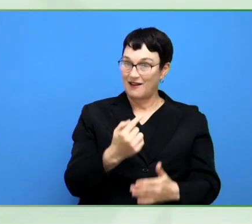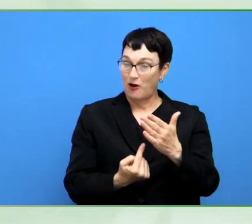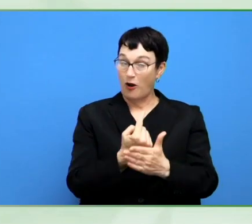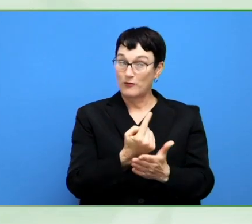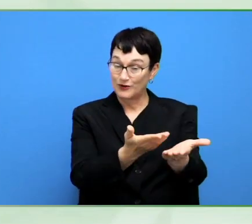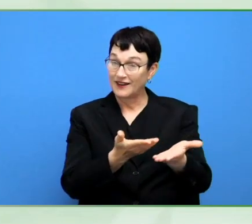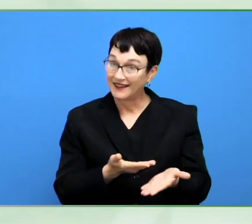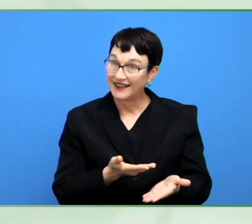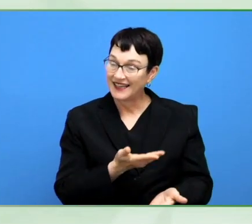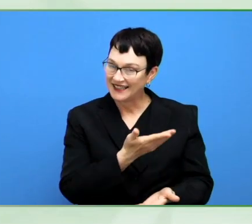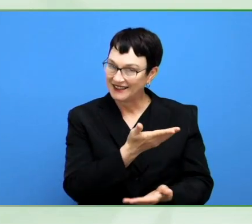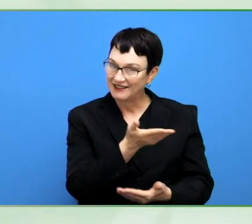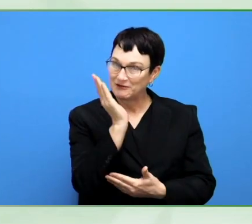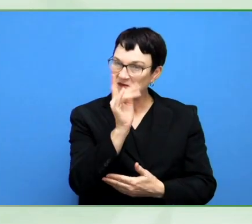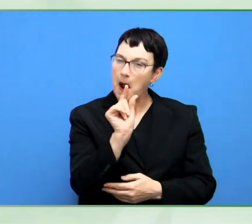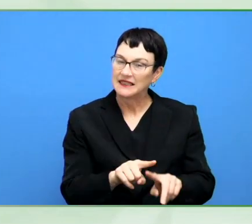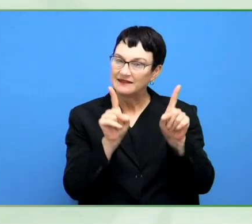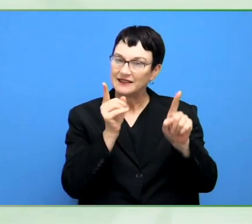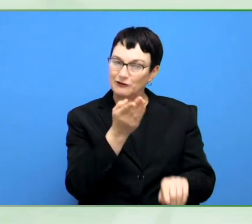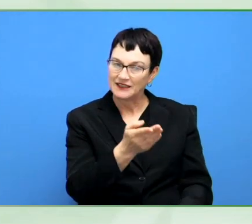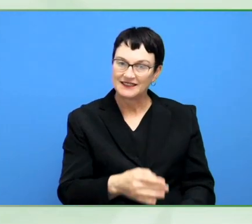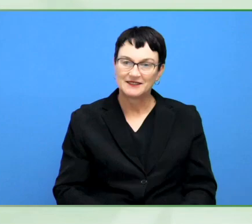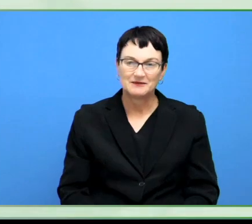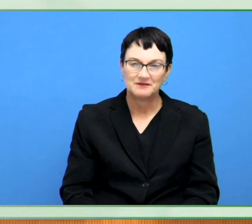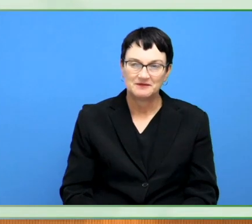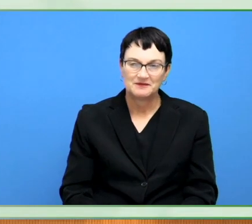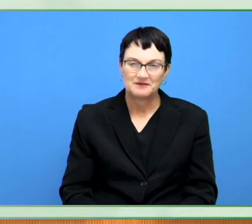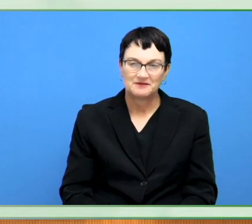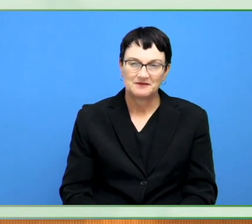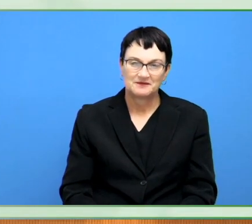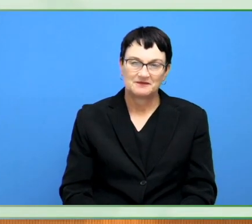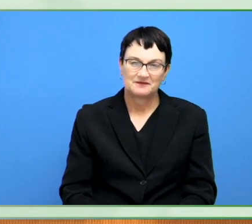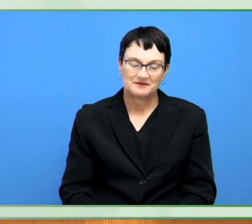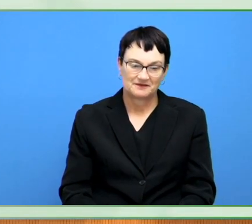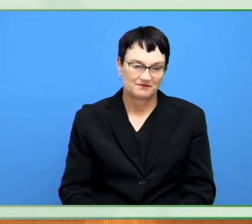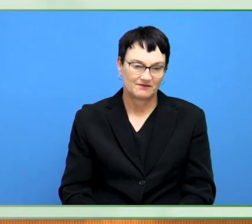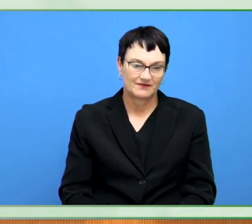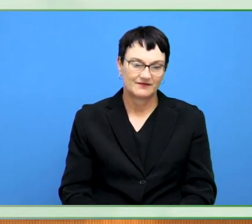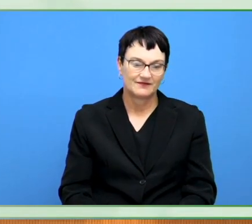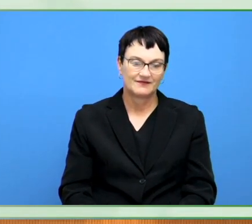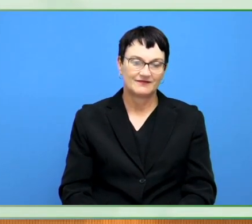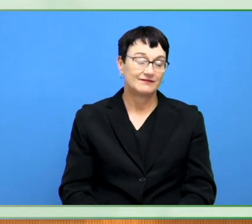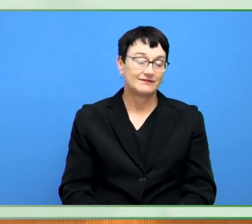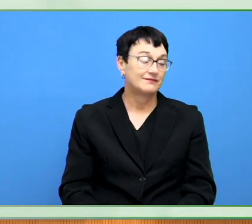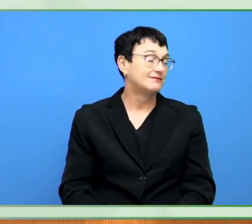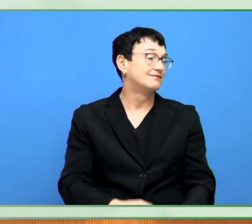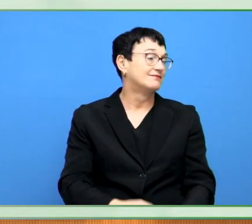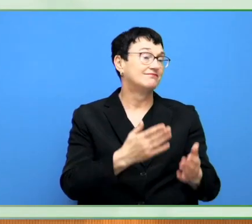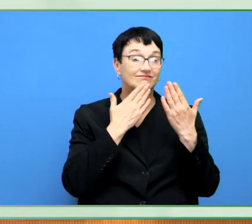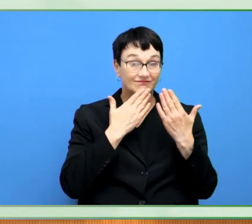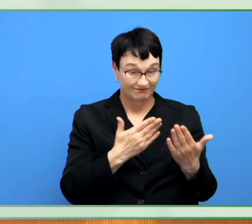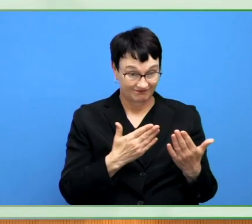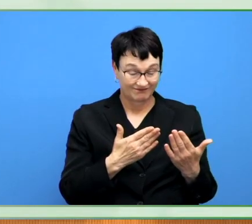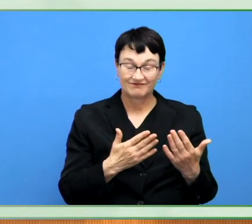ahead. Yes. Can you hear me? Yes. Wonderful. Thank you. Thank you, Luke Skywalker. That was